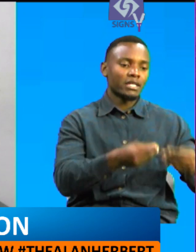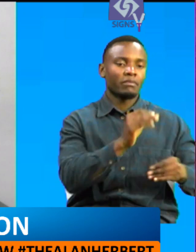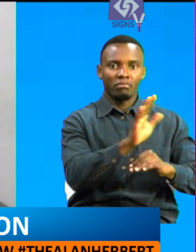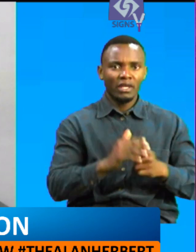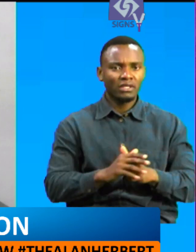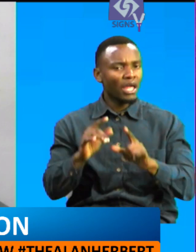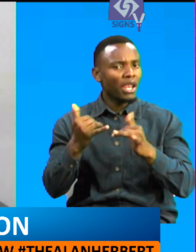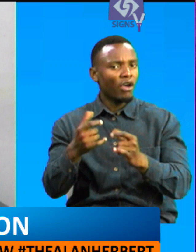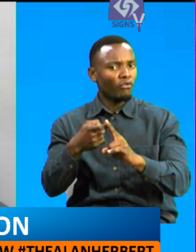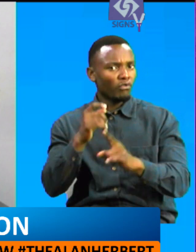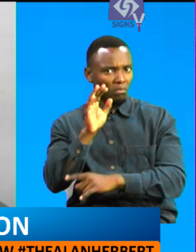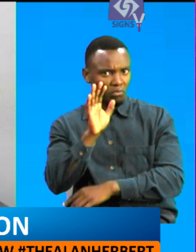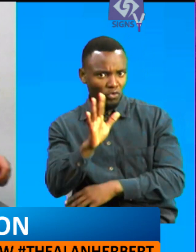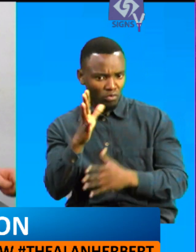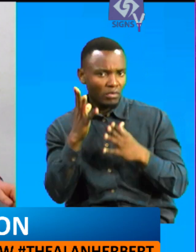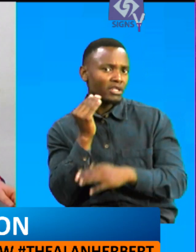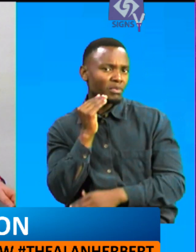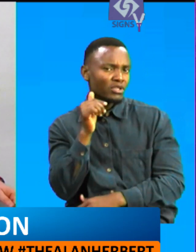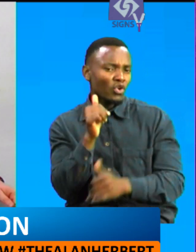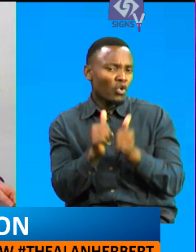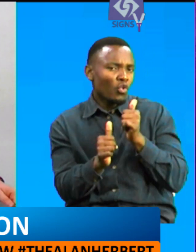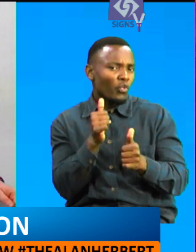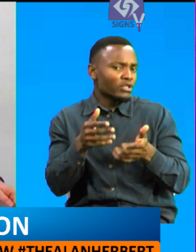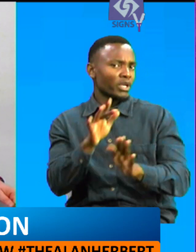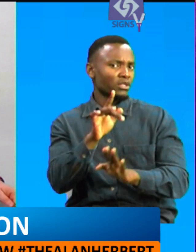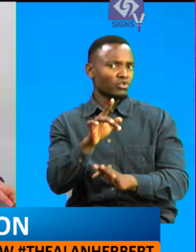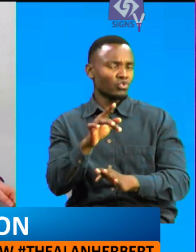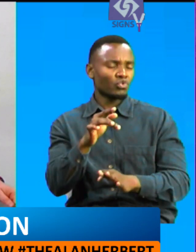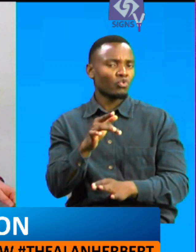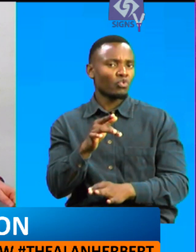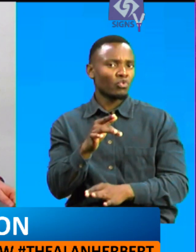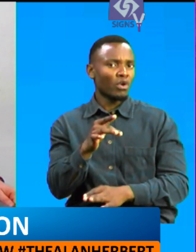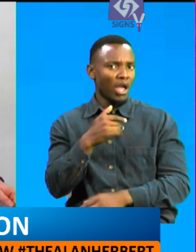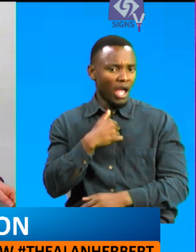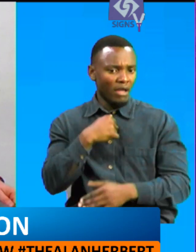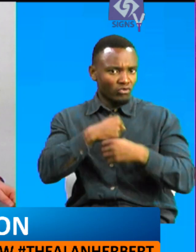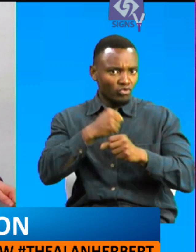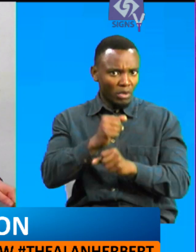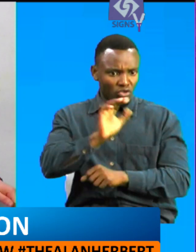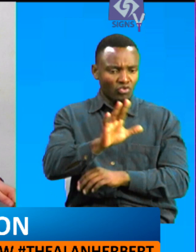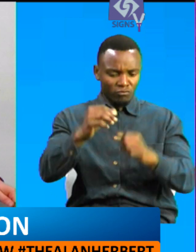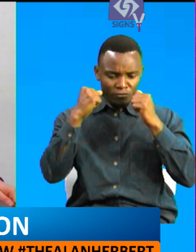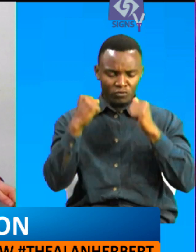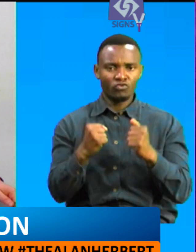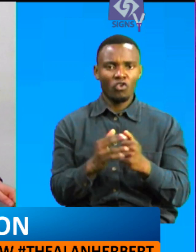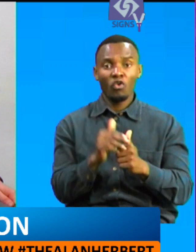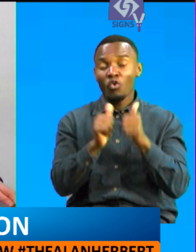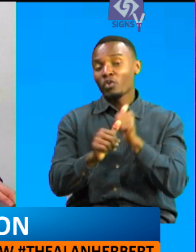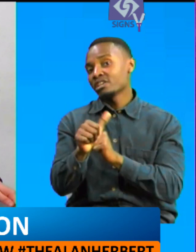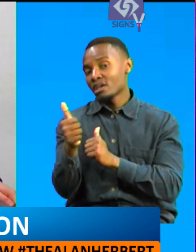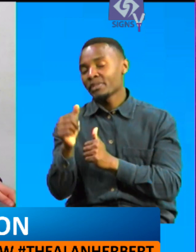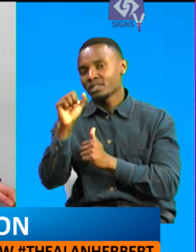the mechanisms that you have put in place for you, but also that that other people could utilize